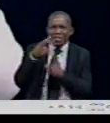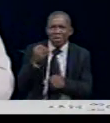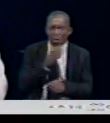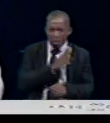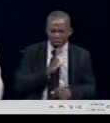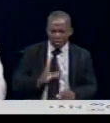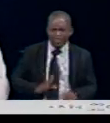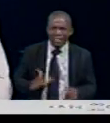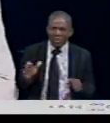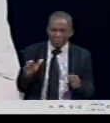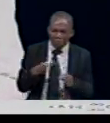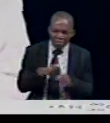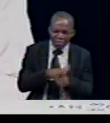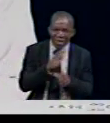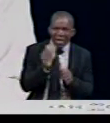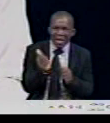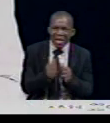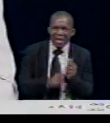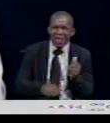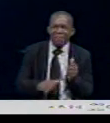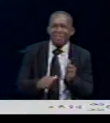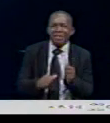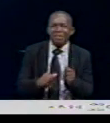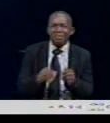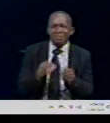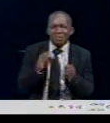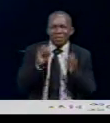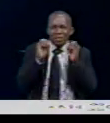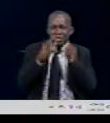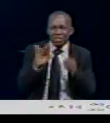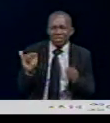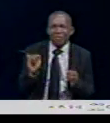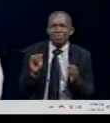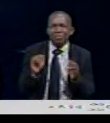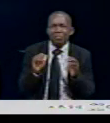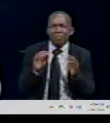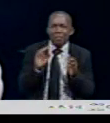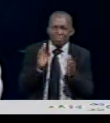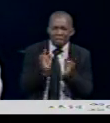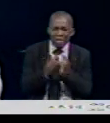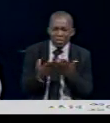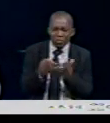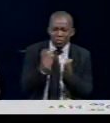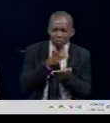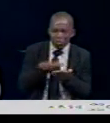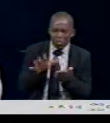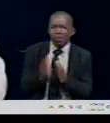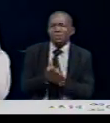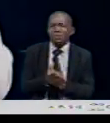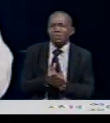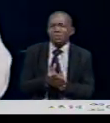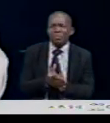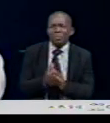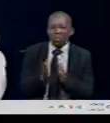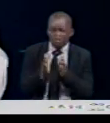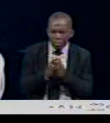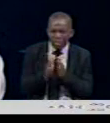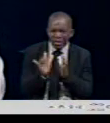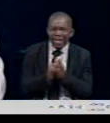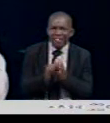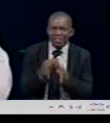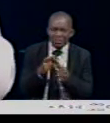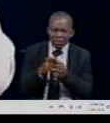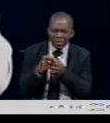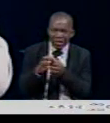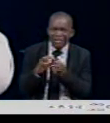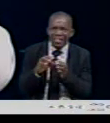of Christ will permeate every seminary, all the Bible schools. We want to pray. Uniqueness of